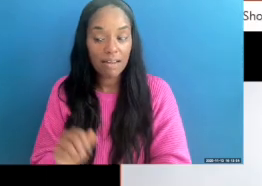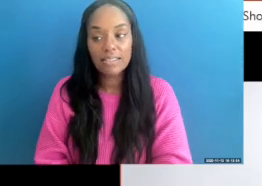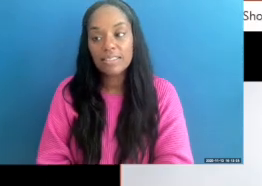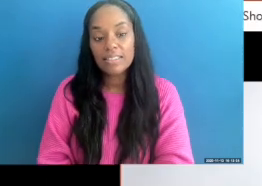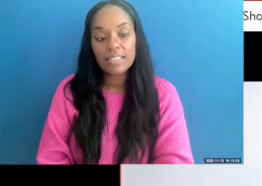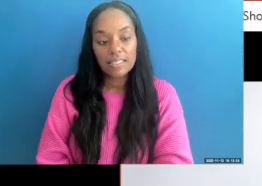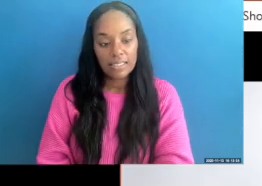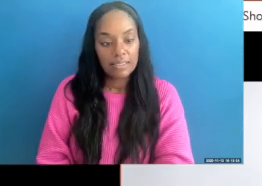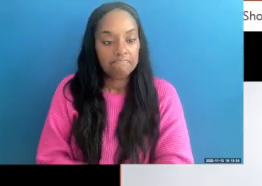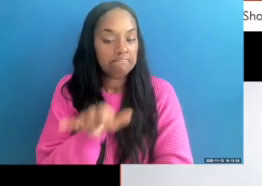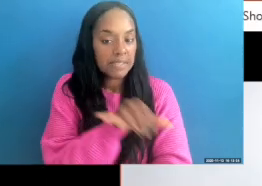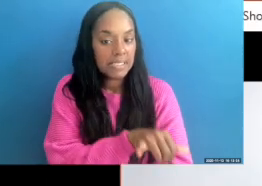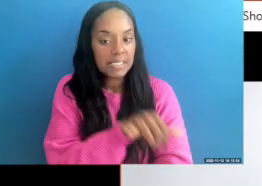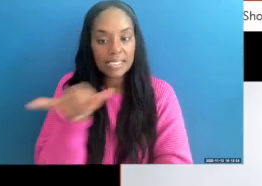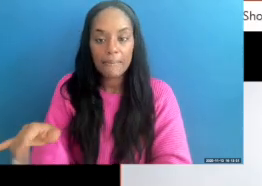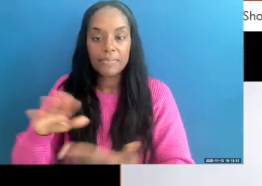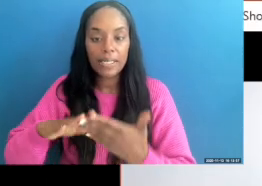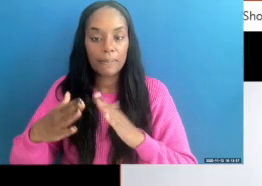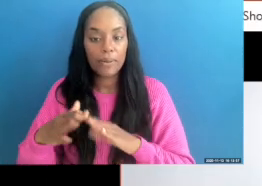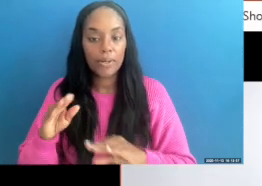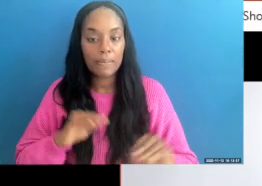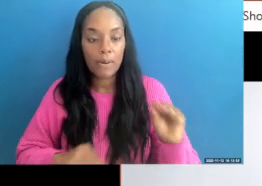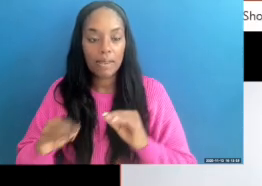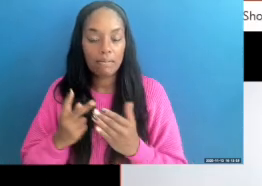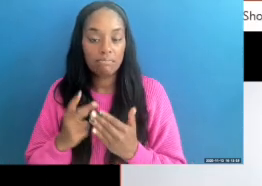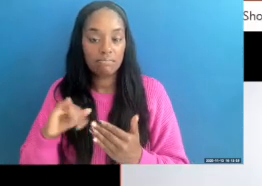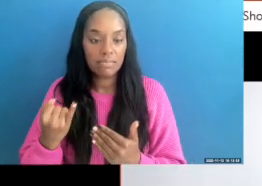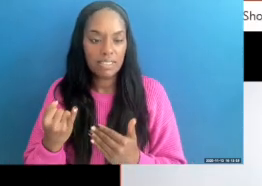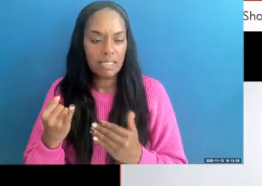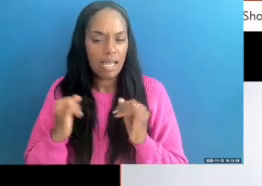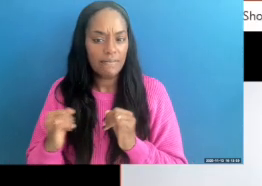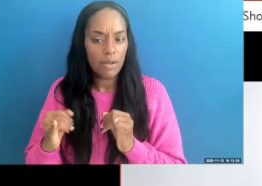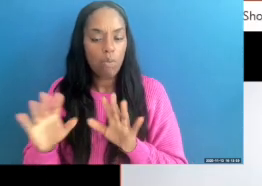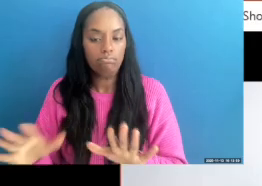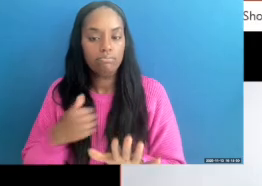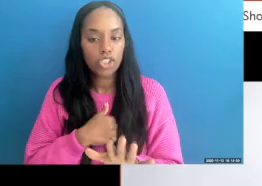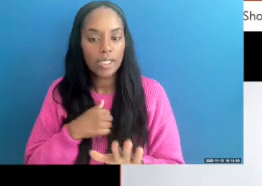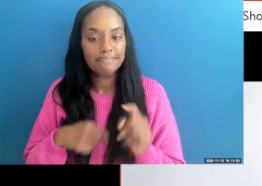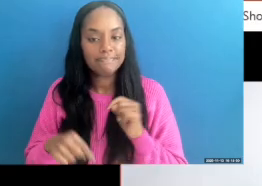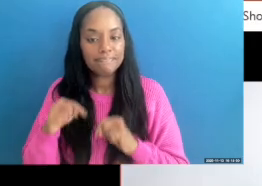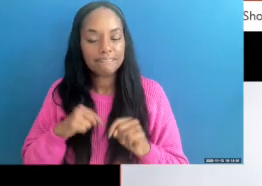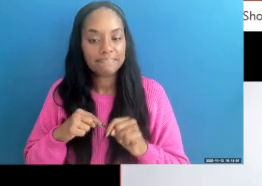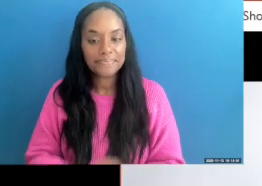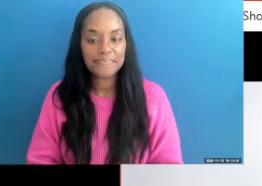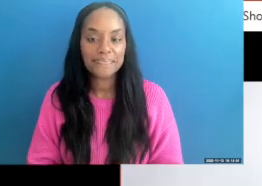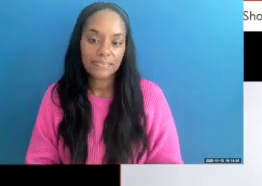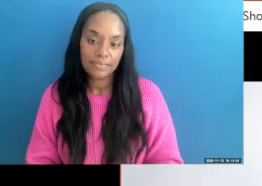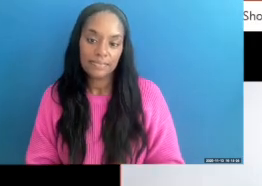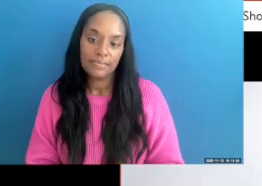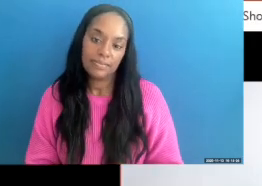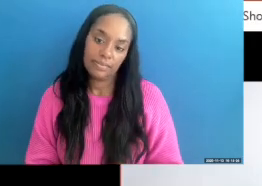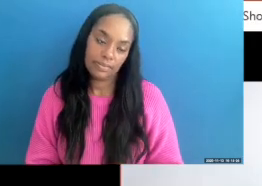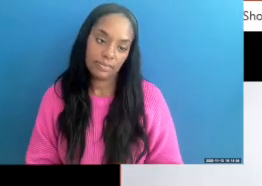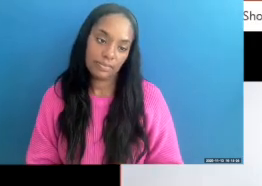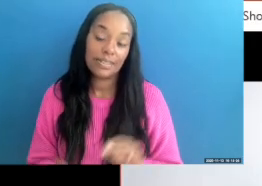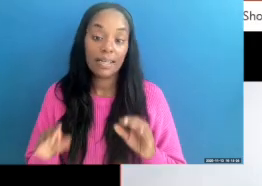Thanks, Ava. Just like the community mobility projects, individual mobility, previous slide.